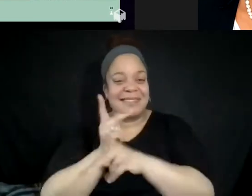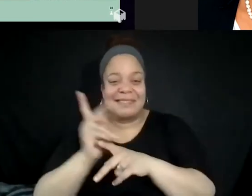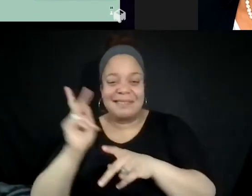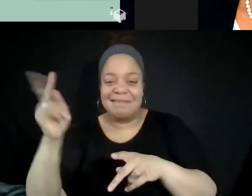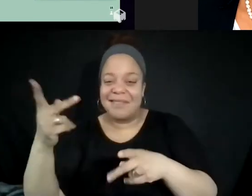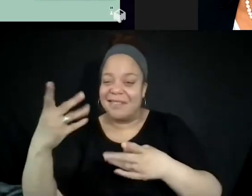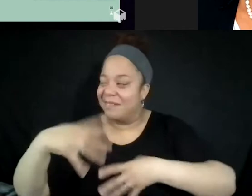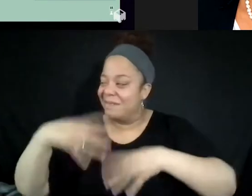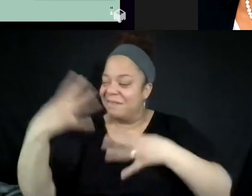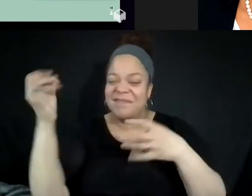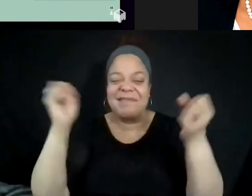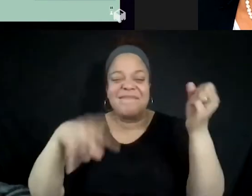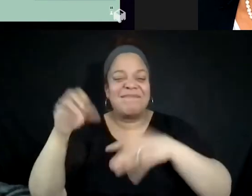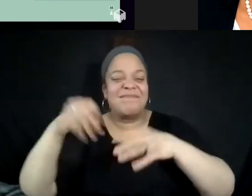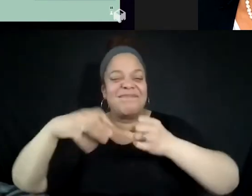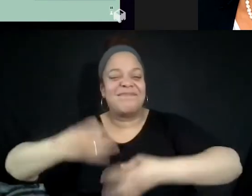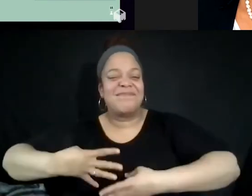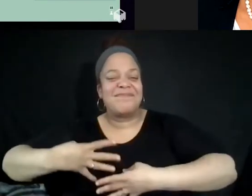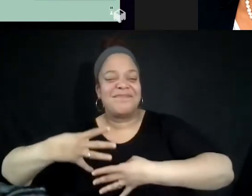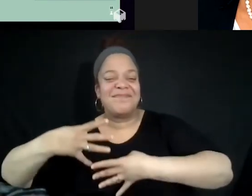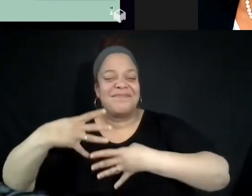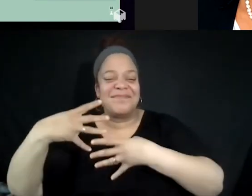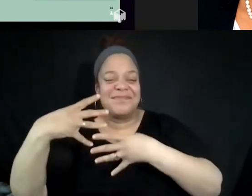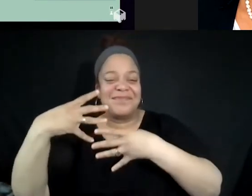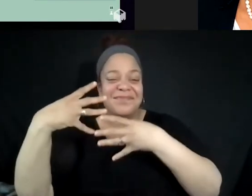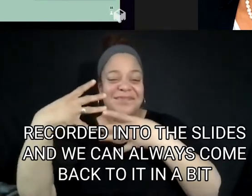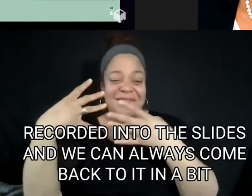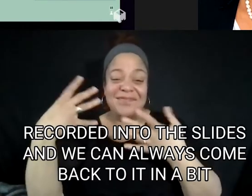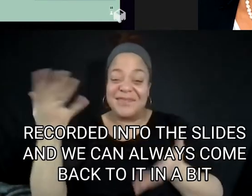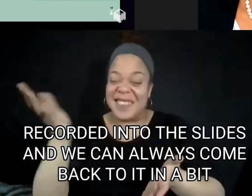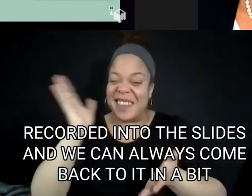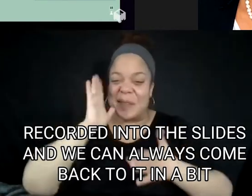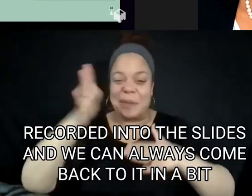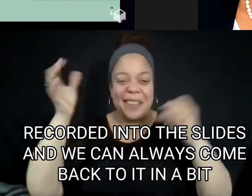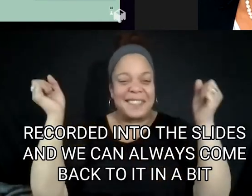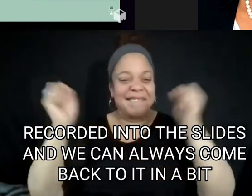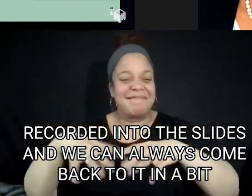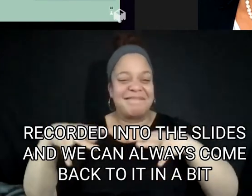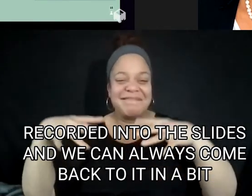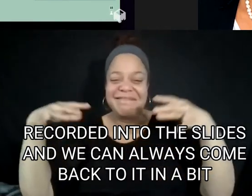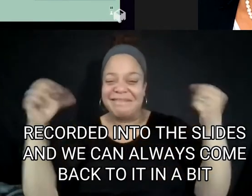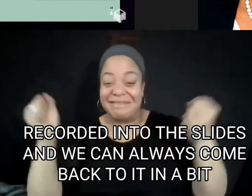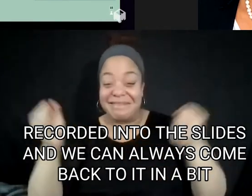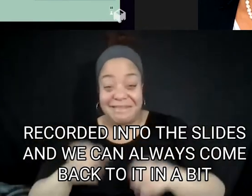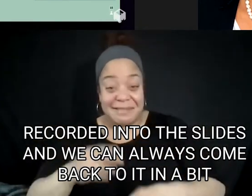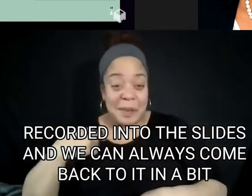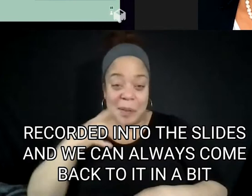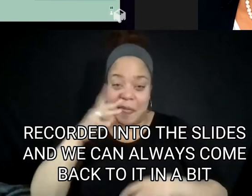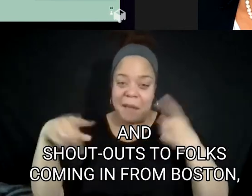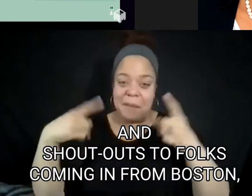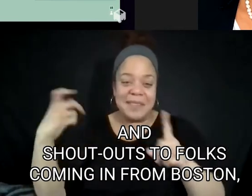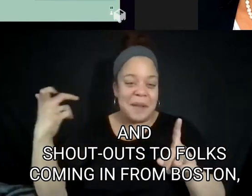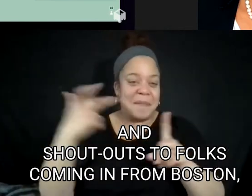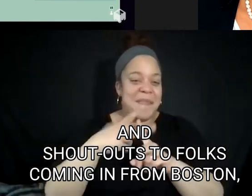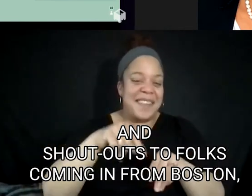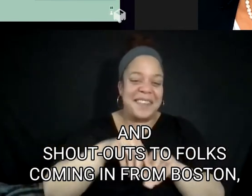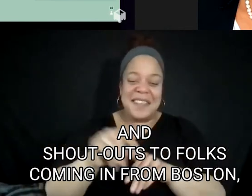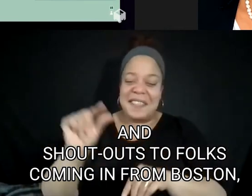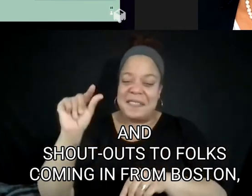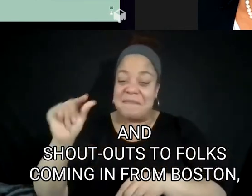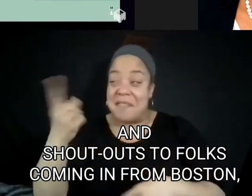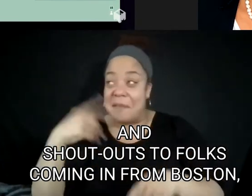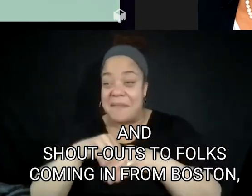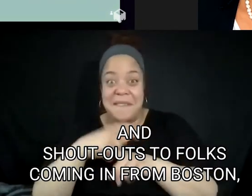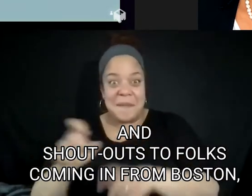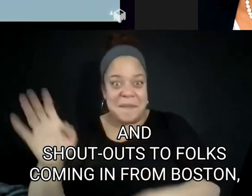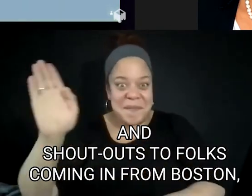And shout outs to folks coming in from Boston. What's up? The next question I wanted to actually ask for folks